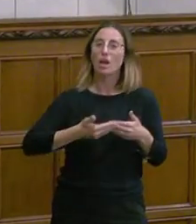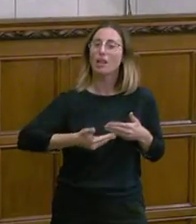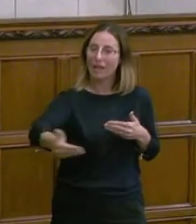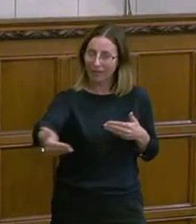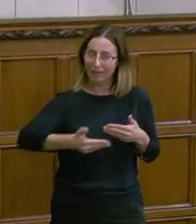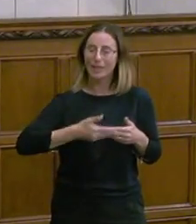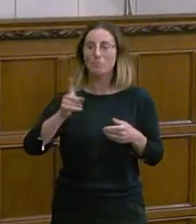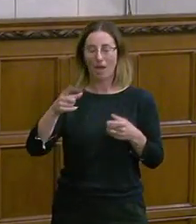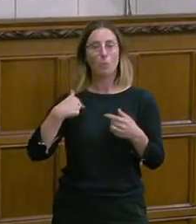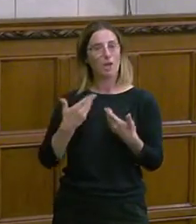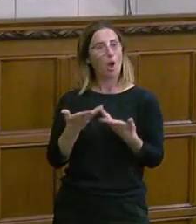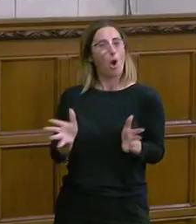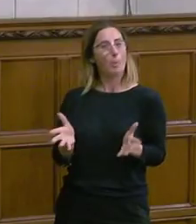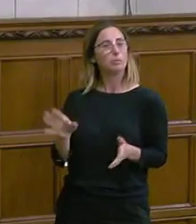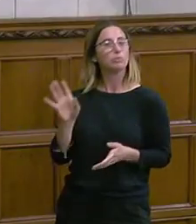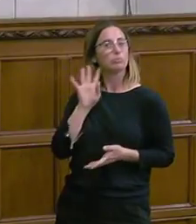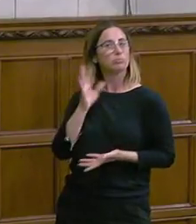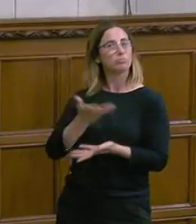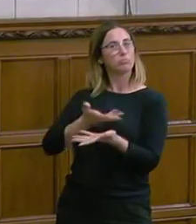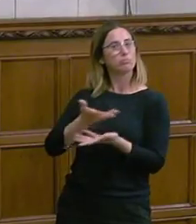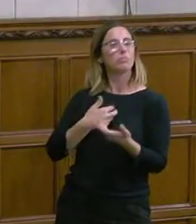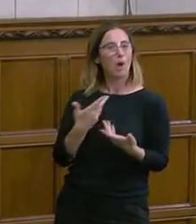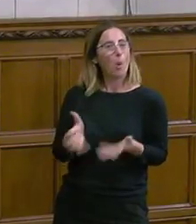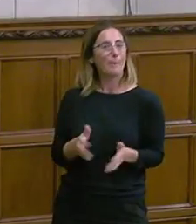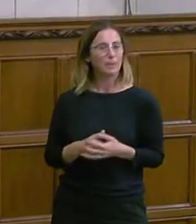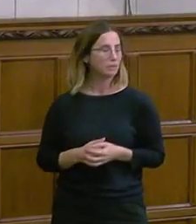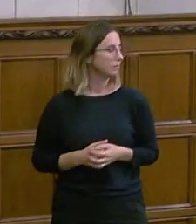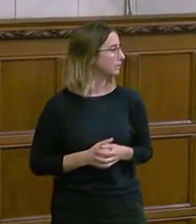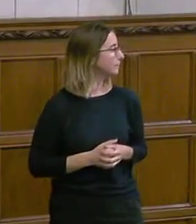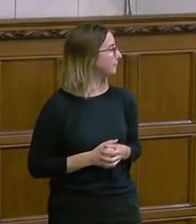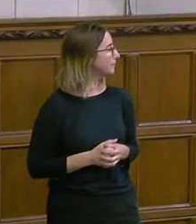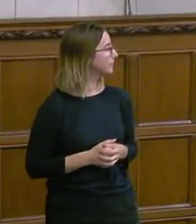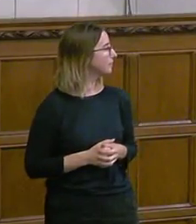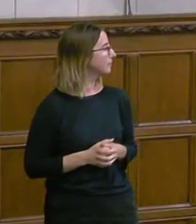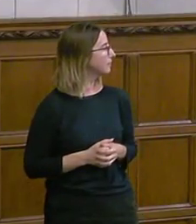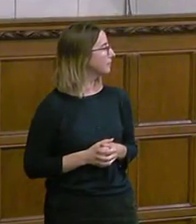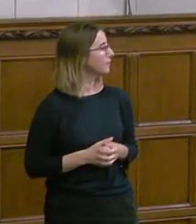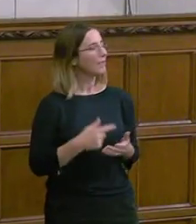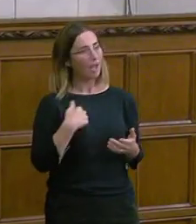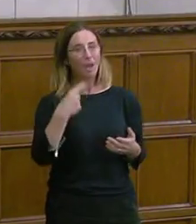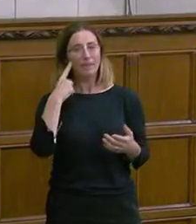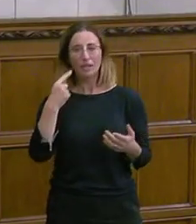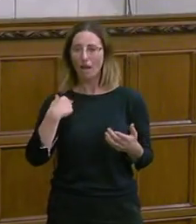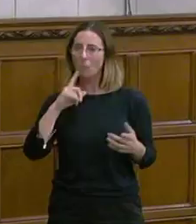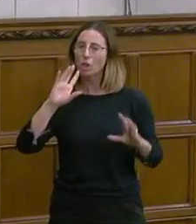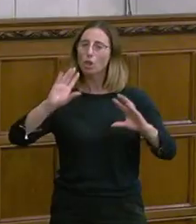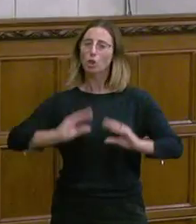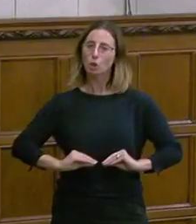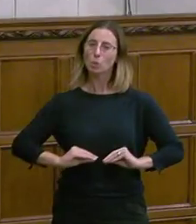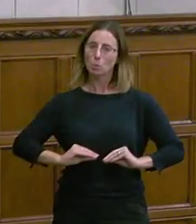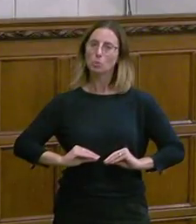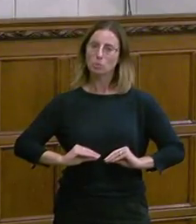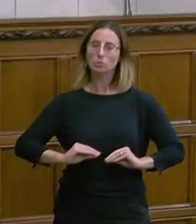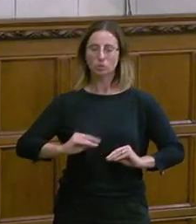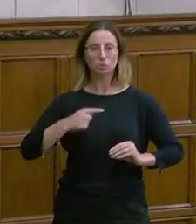open to that. Mr. Stringer, I think I shall conclude there to allow my very good friend, the